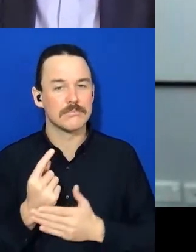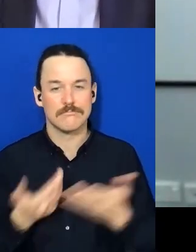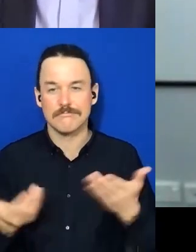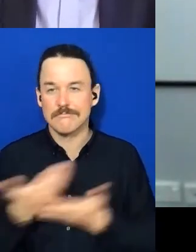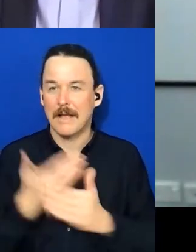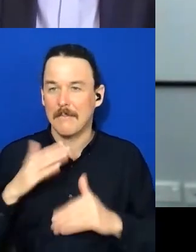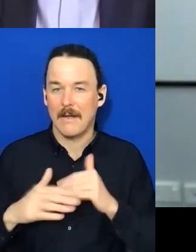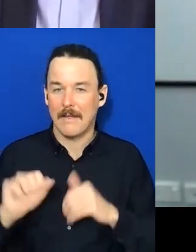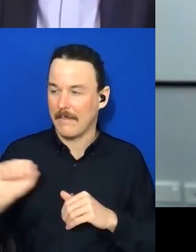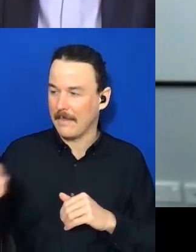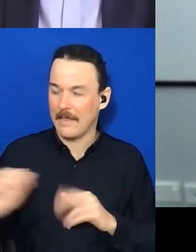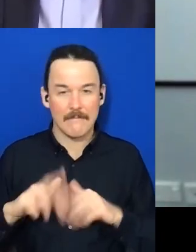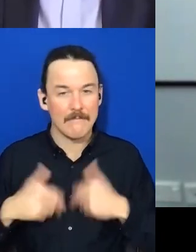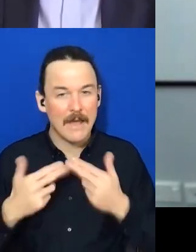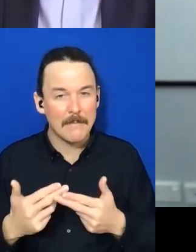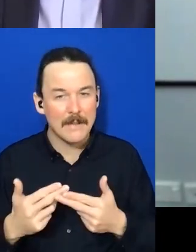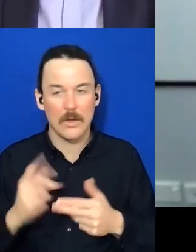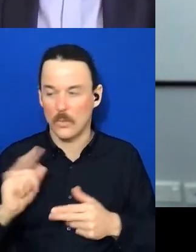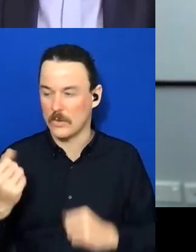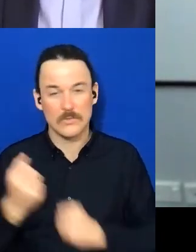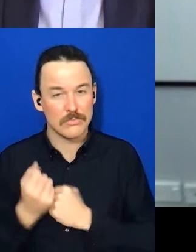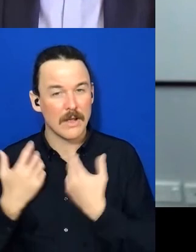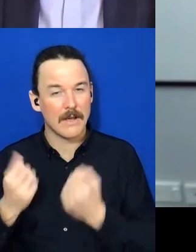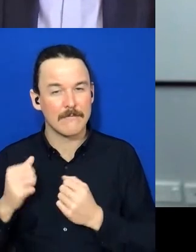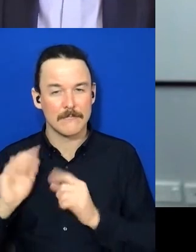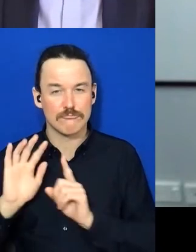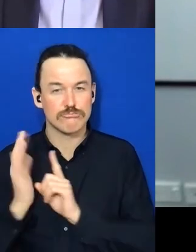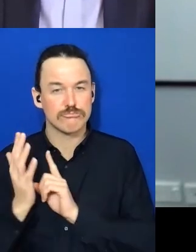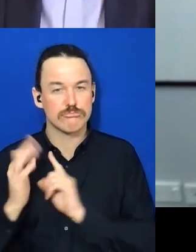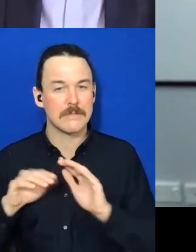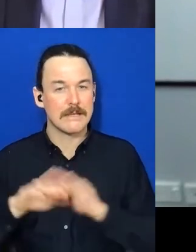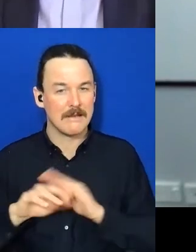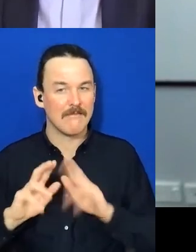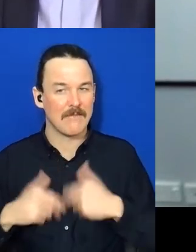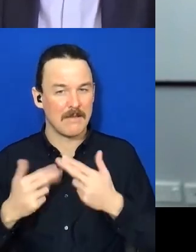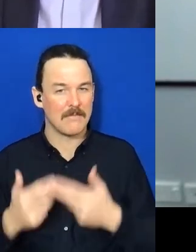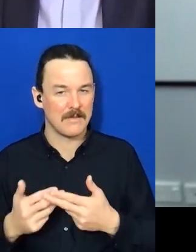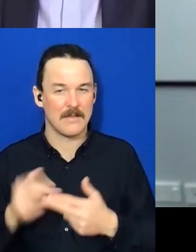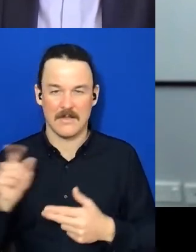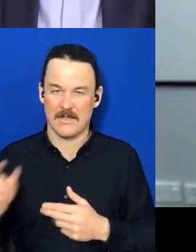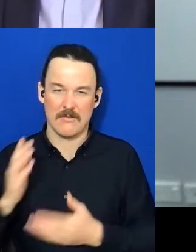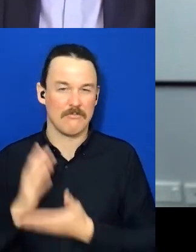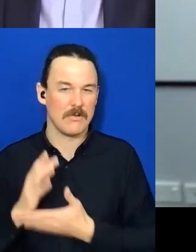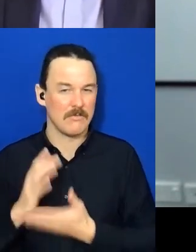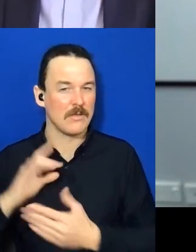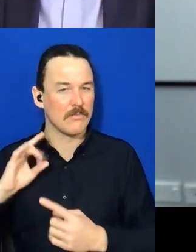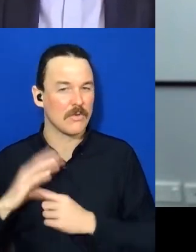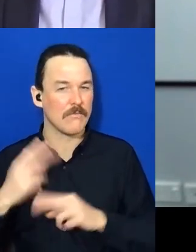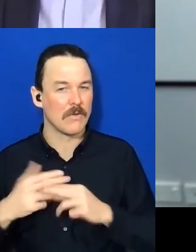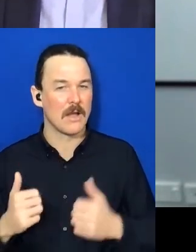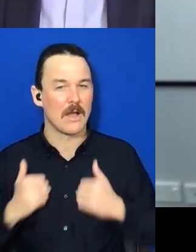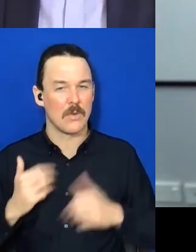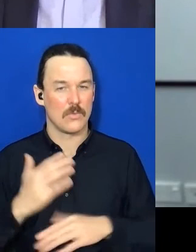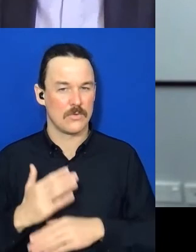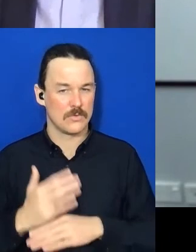be helpful to actually address those offending patterns, but also about what other